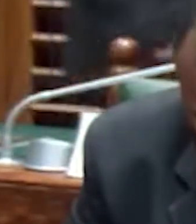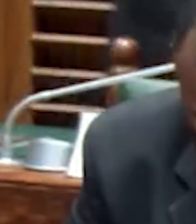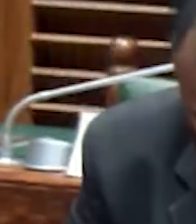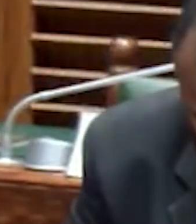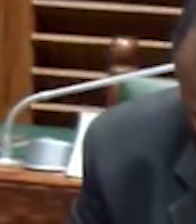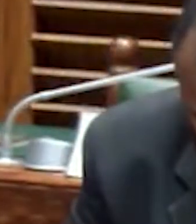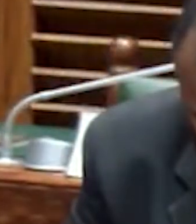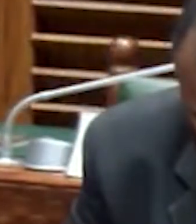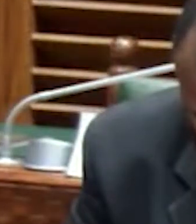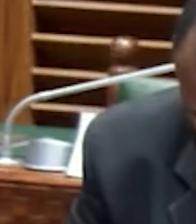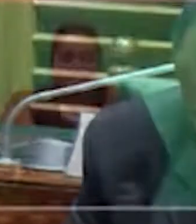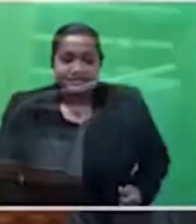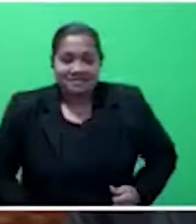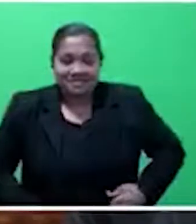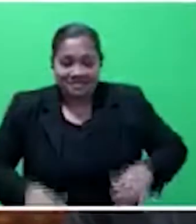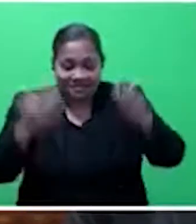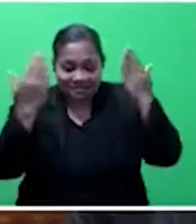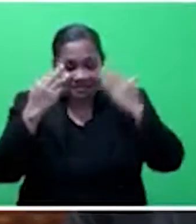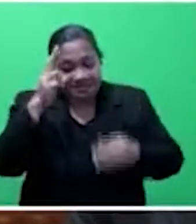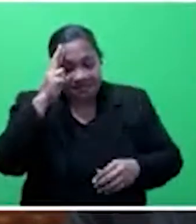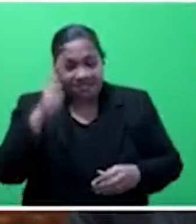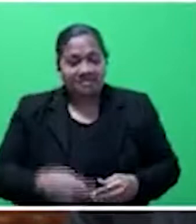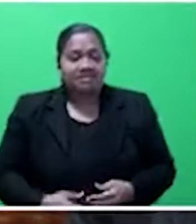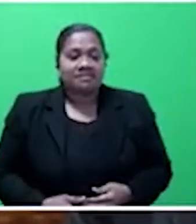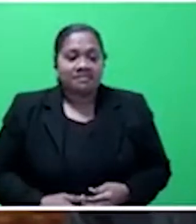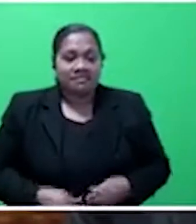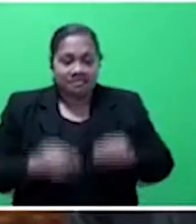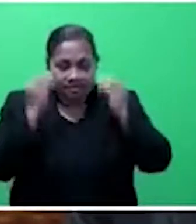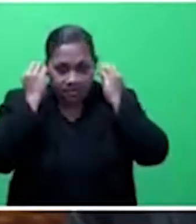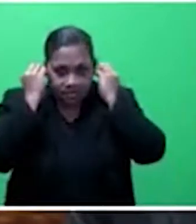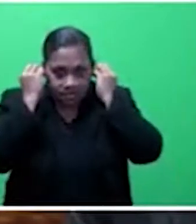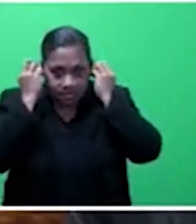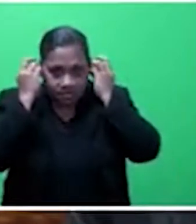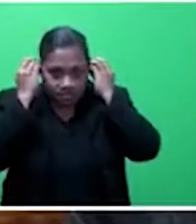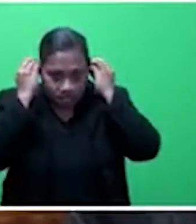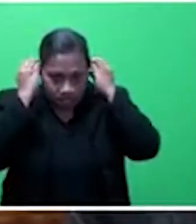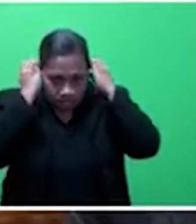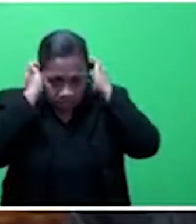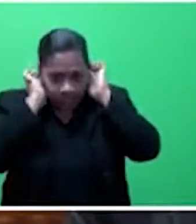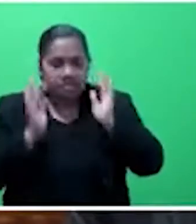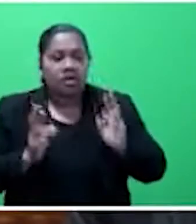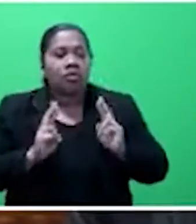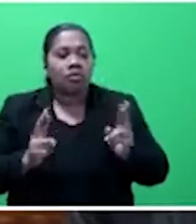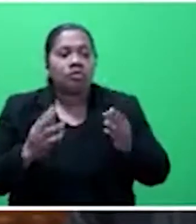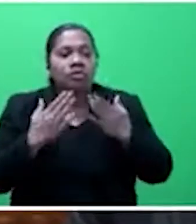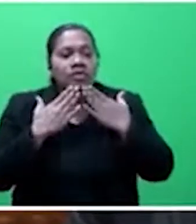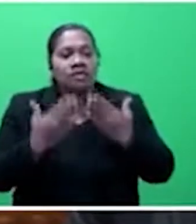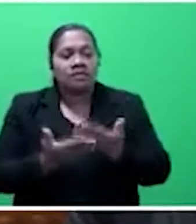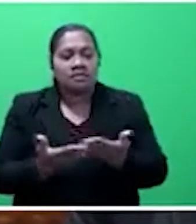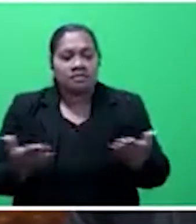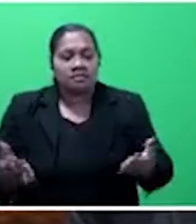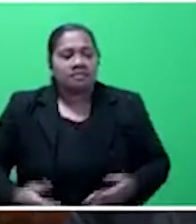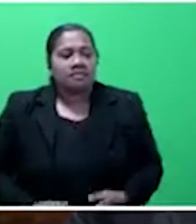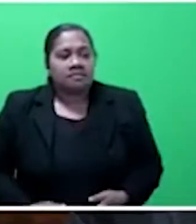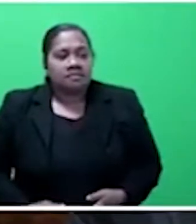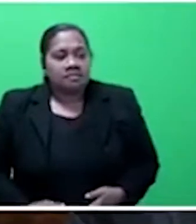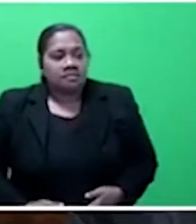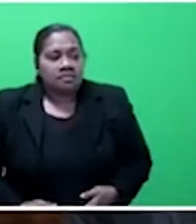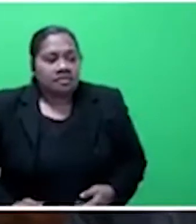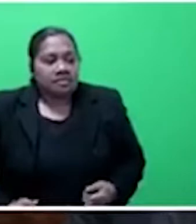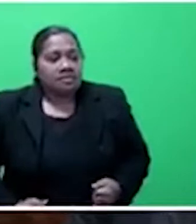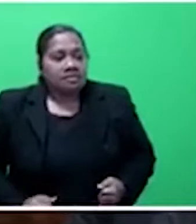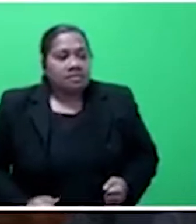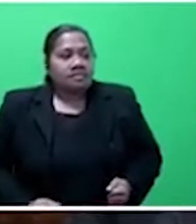Mr. Speaker, sir, at the outset, I wish to thank you for accommodating my request. Naka.